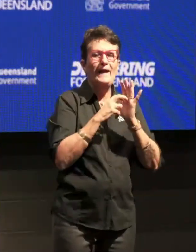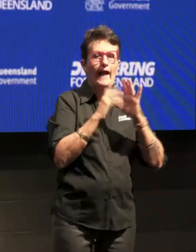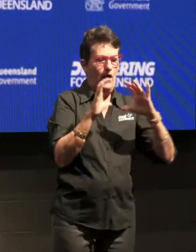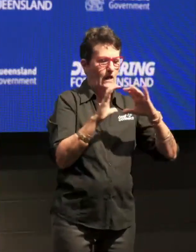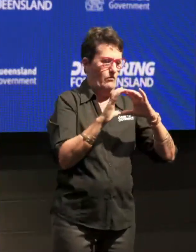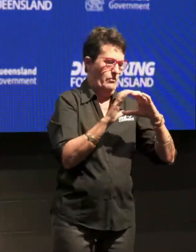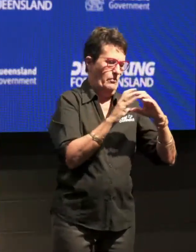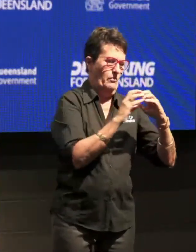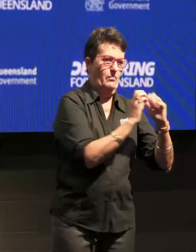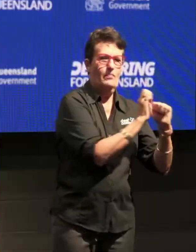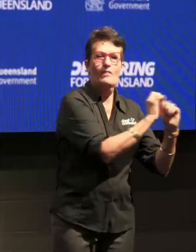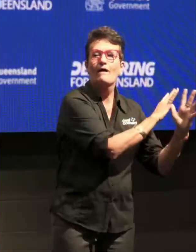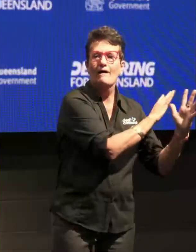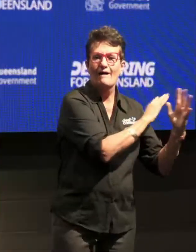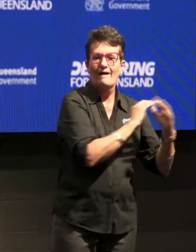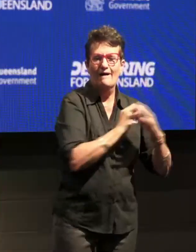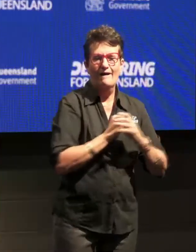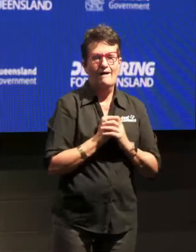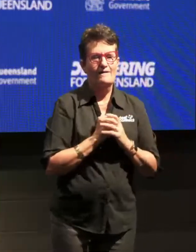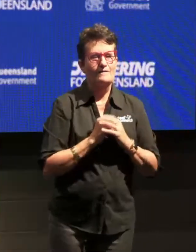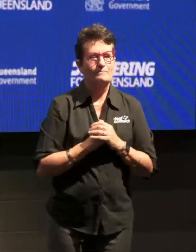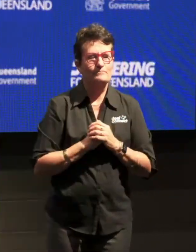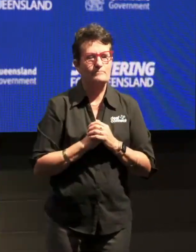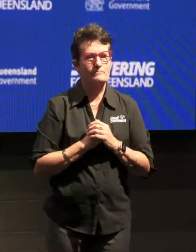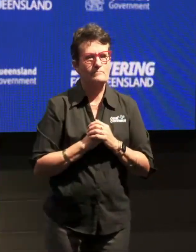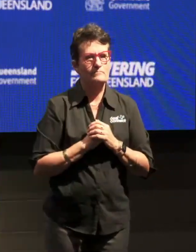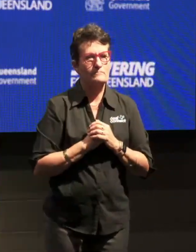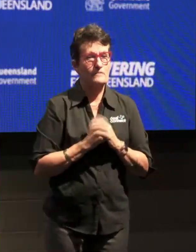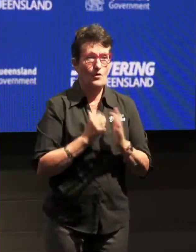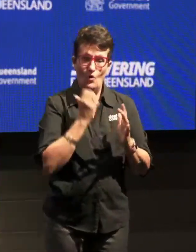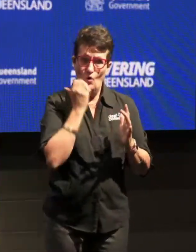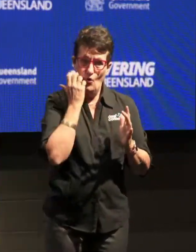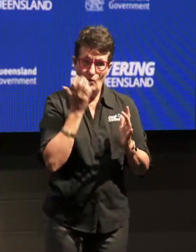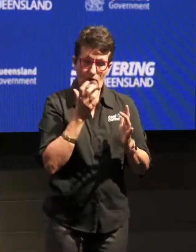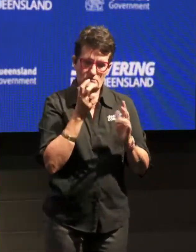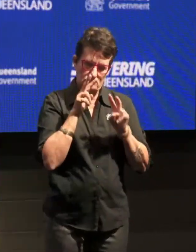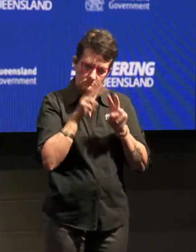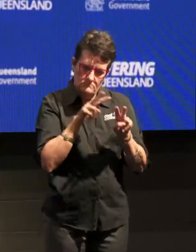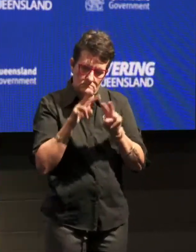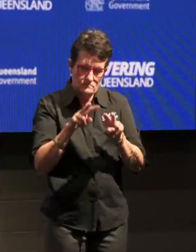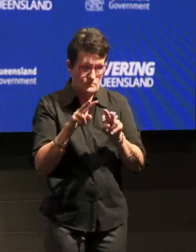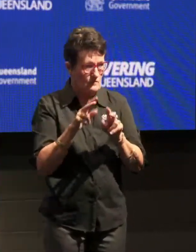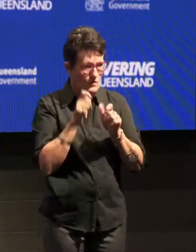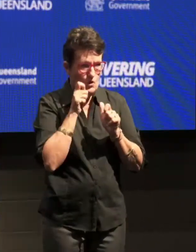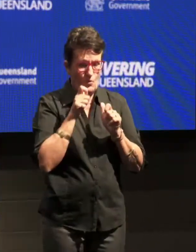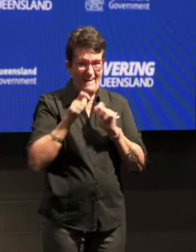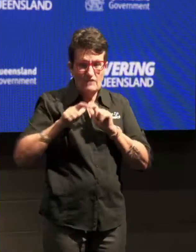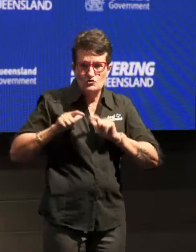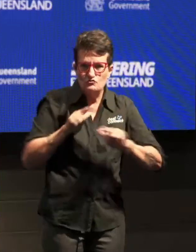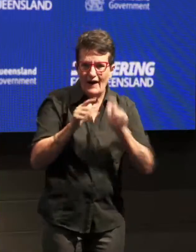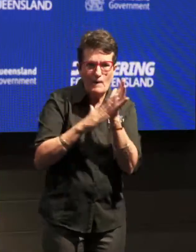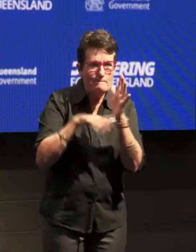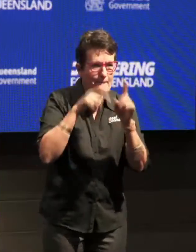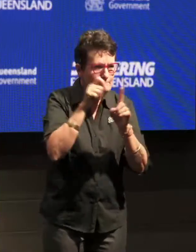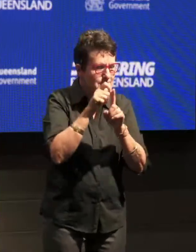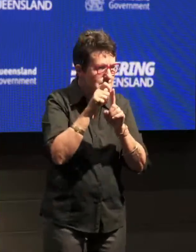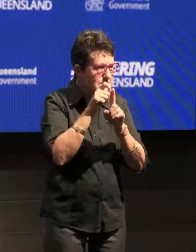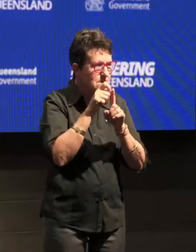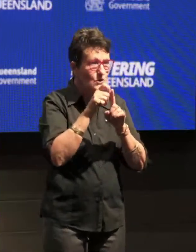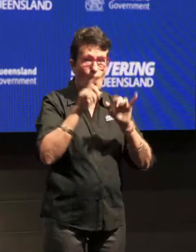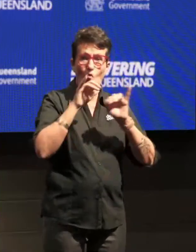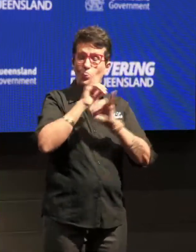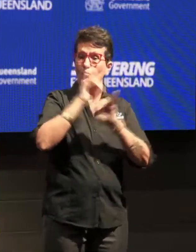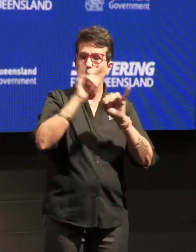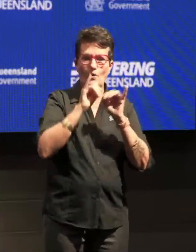goes inland. So as I said, we always monitor these things closely. Those track maps and the warnings, the tropical cyclone warnings,